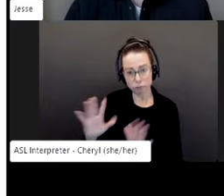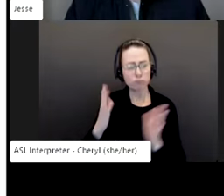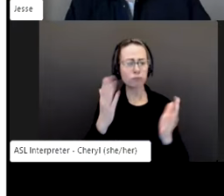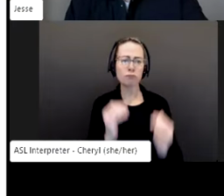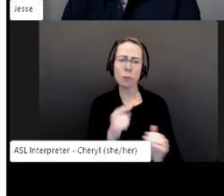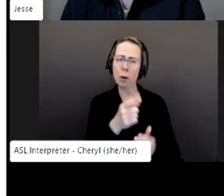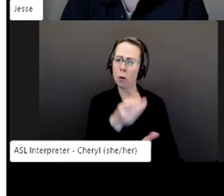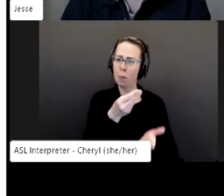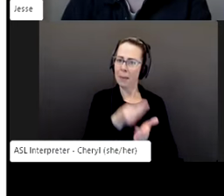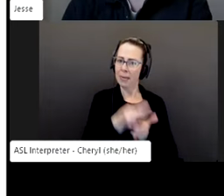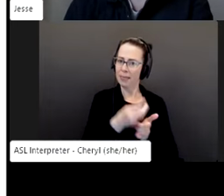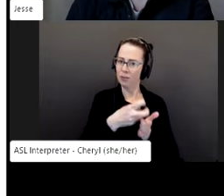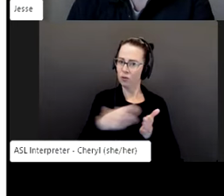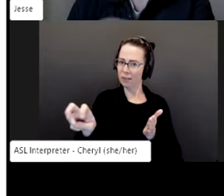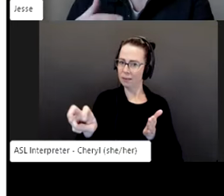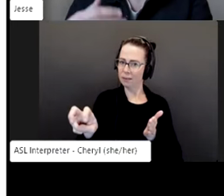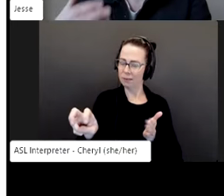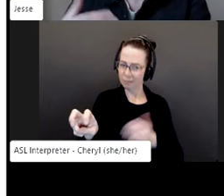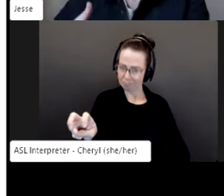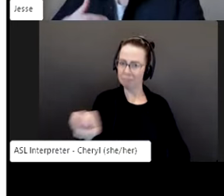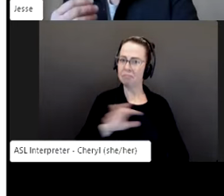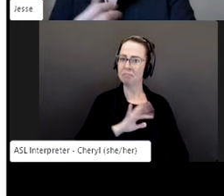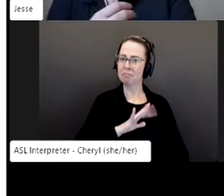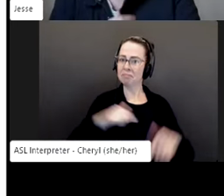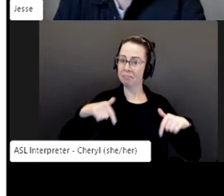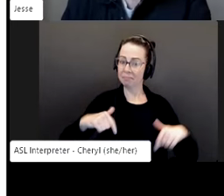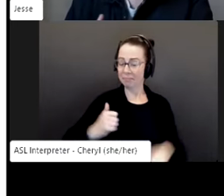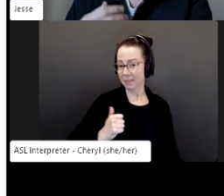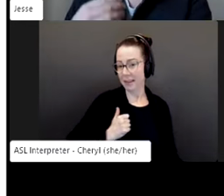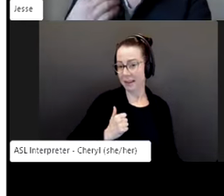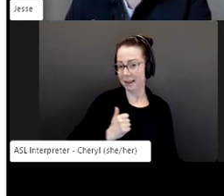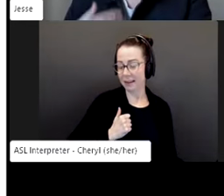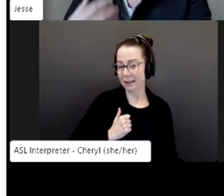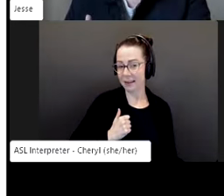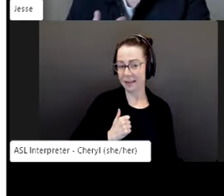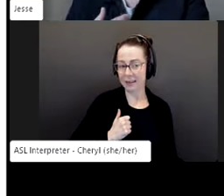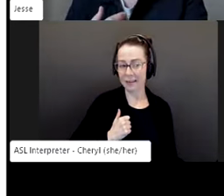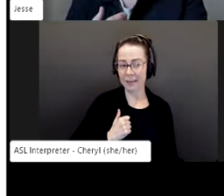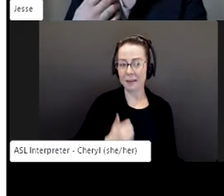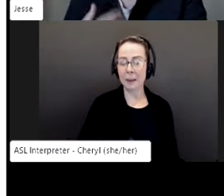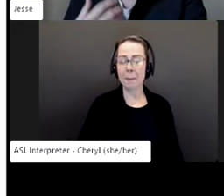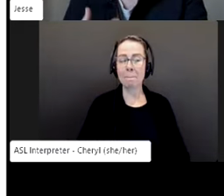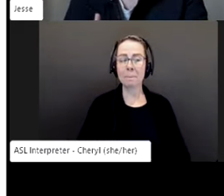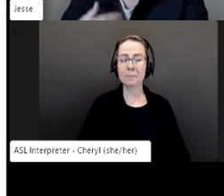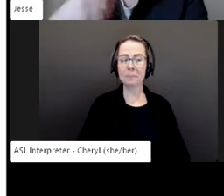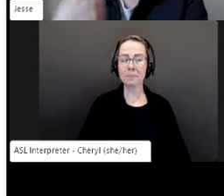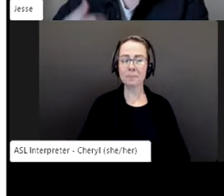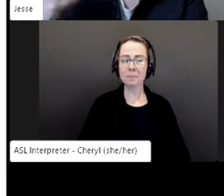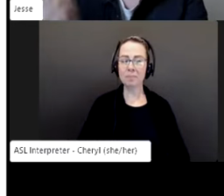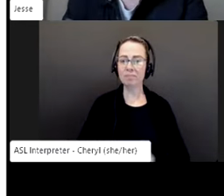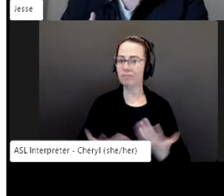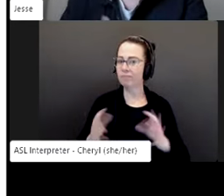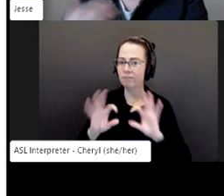people? Well, one of the great things in Canada is that we're able to send money to